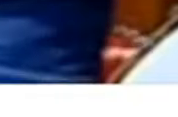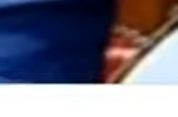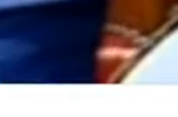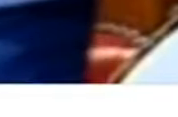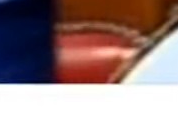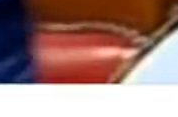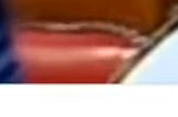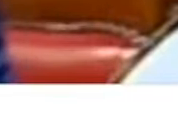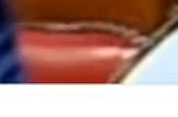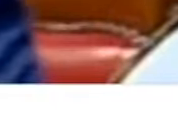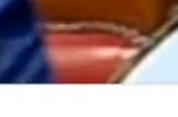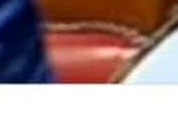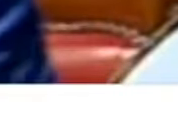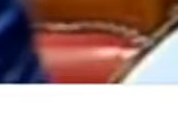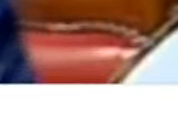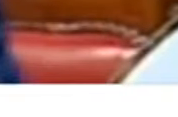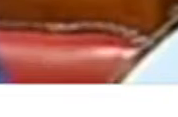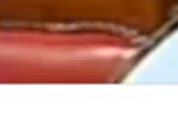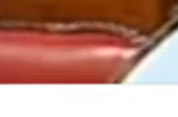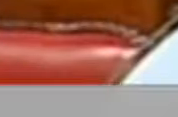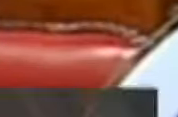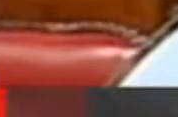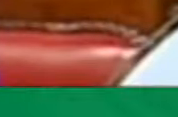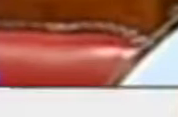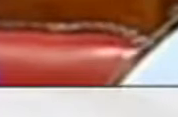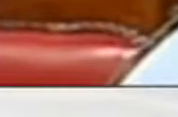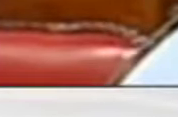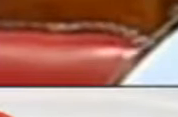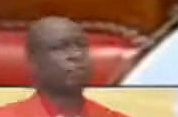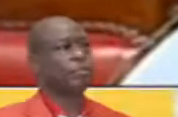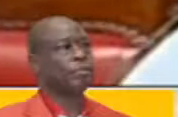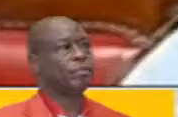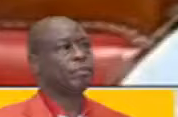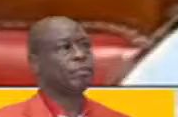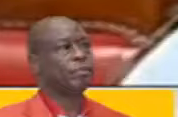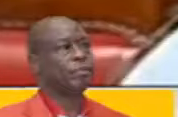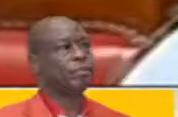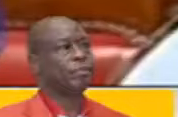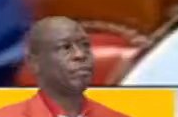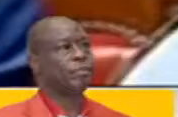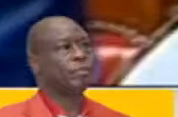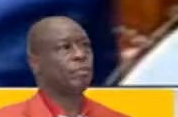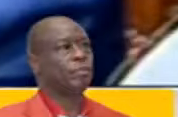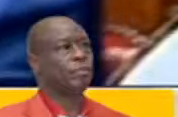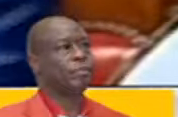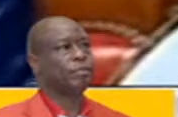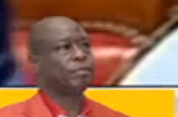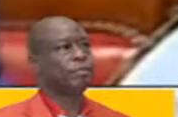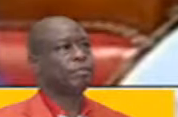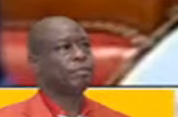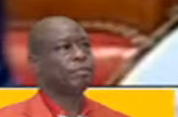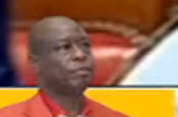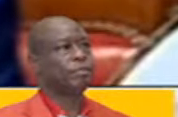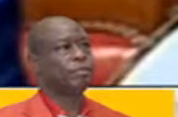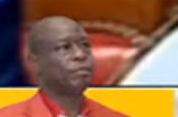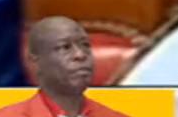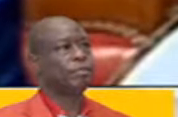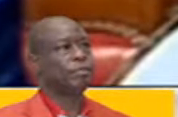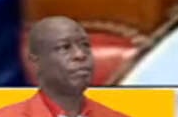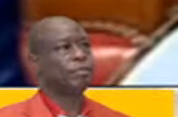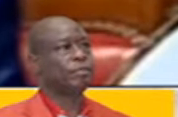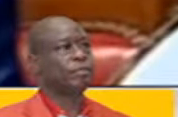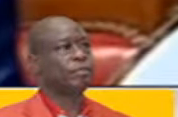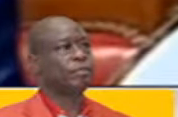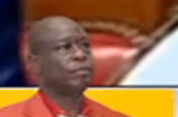Two, the Deputy President would instruct and pay a contractor to renovate the hotel after the completion of the transaction embodied